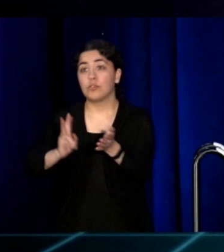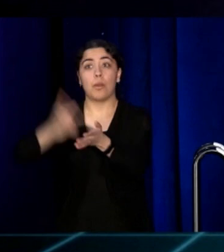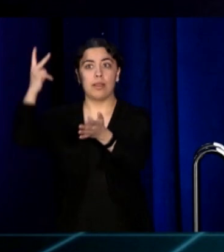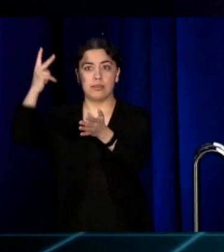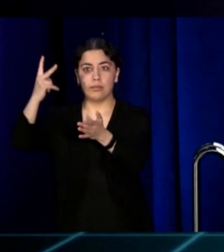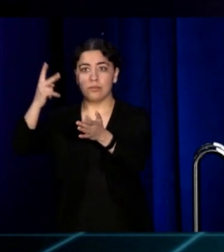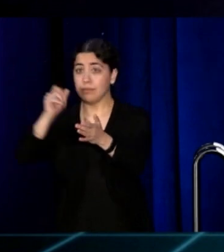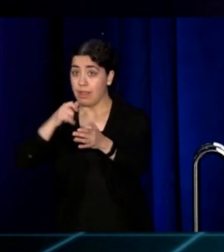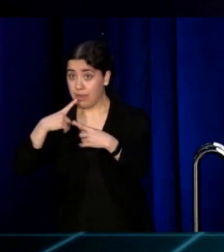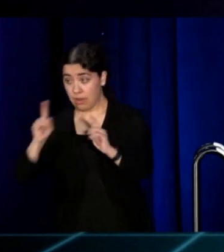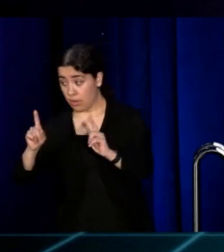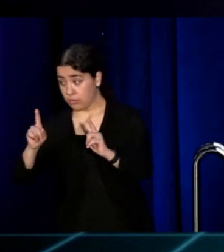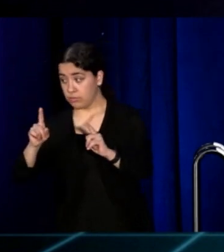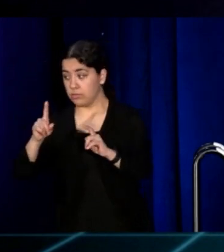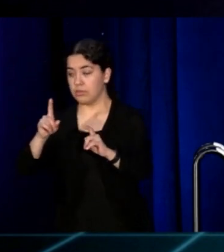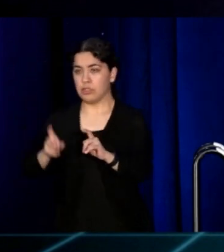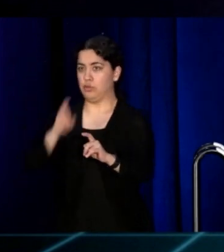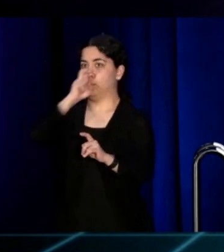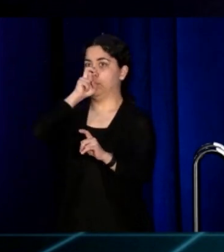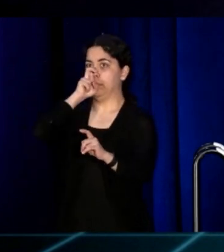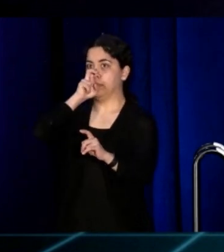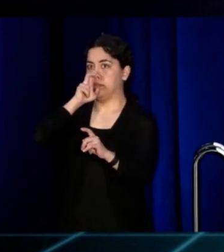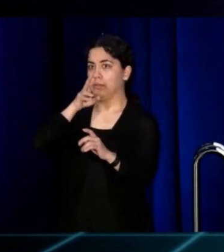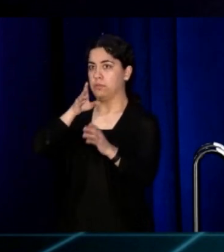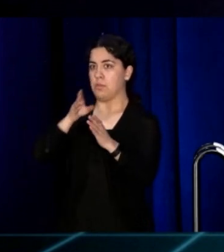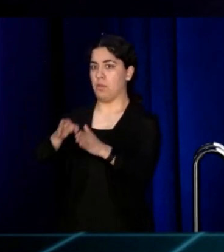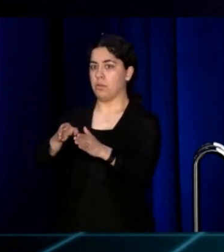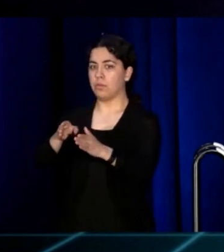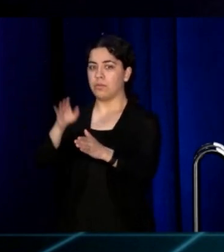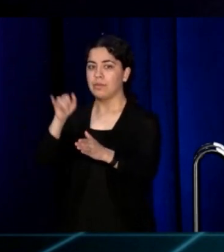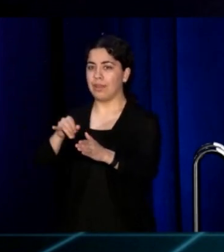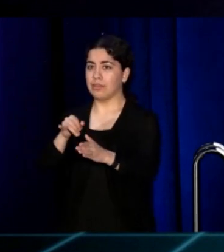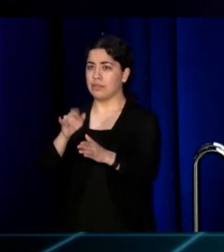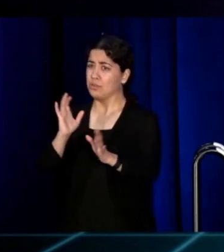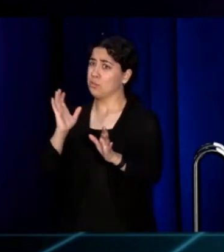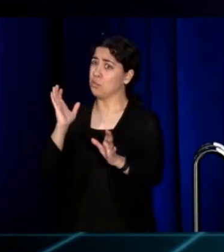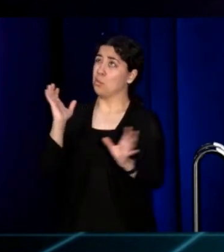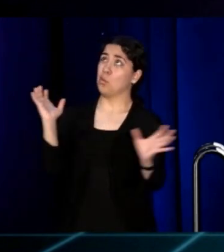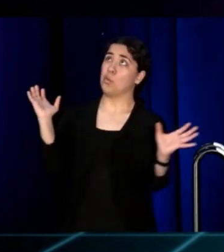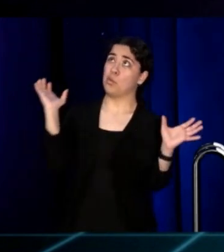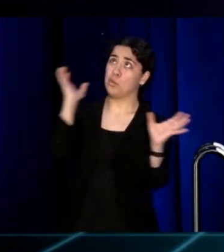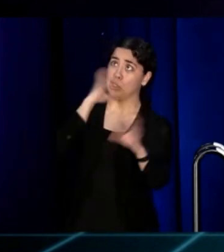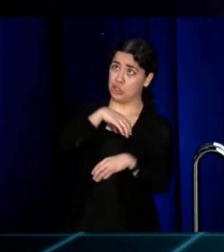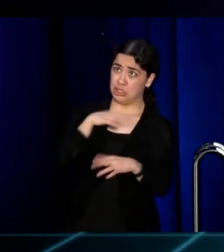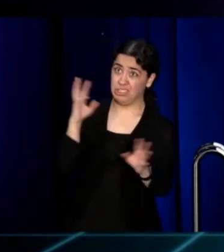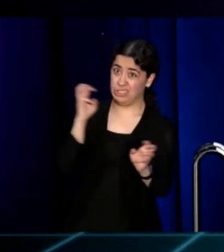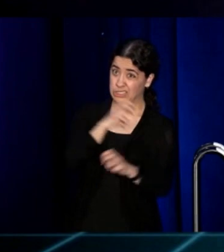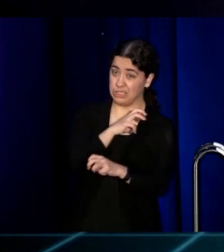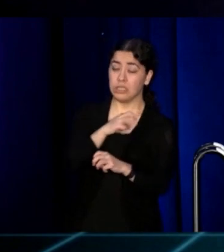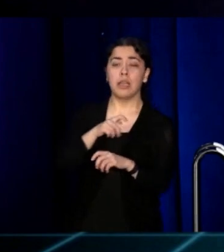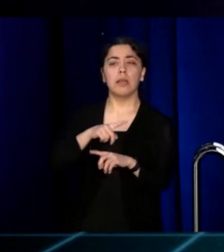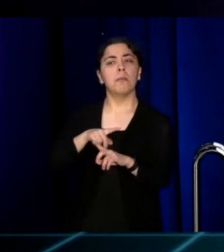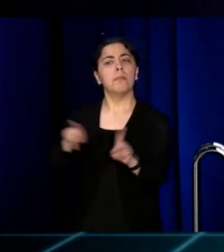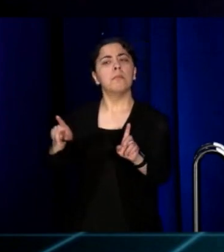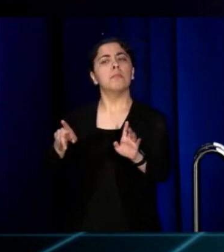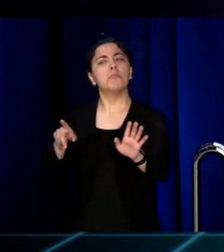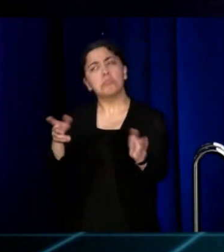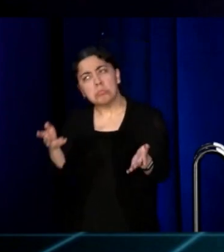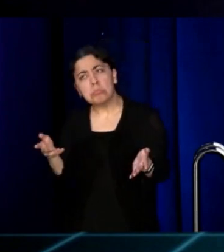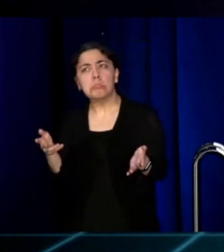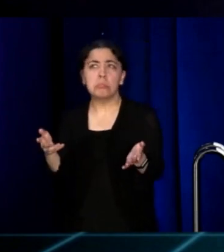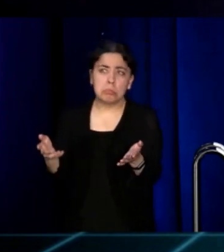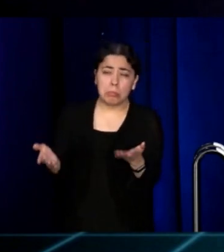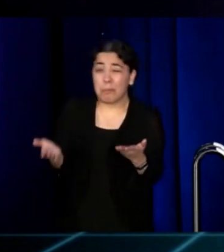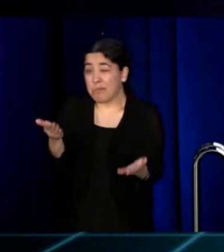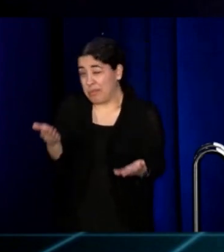on mount in strict mode, which is just really, really weird. So, yeah. And so, I mean,